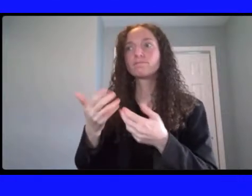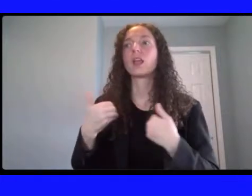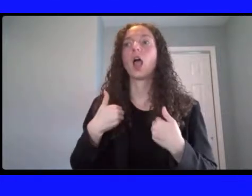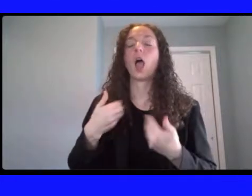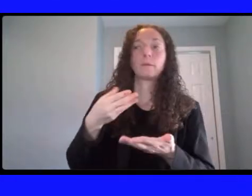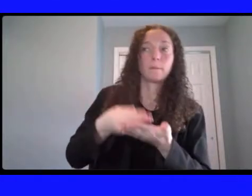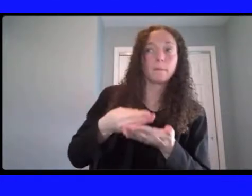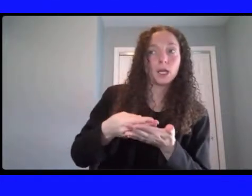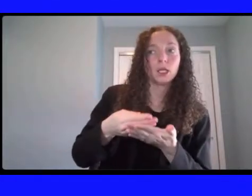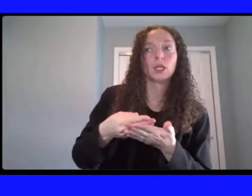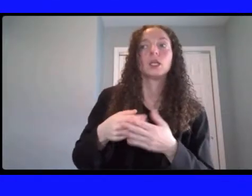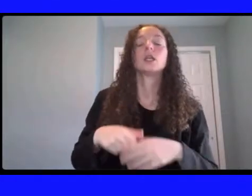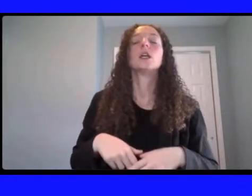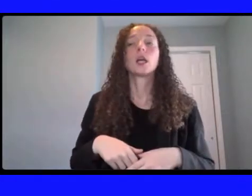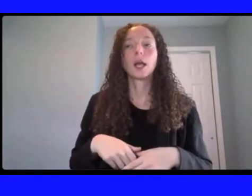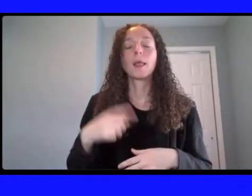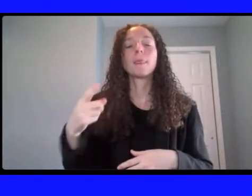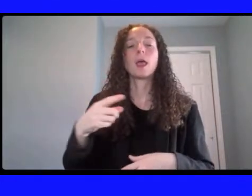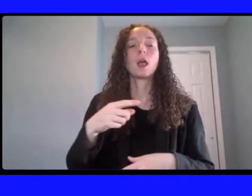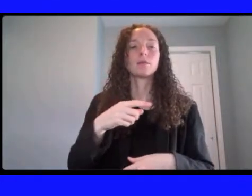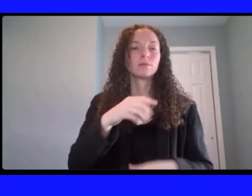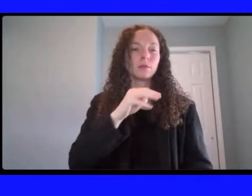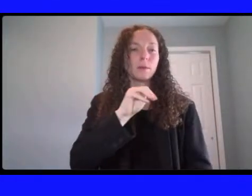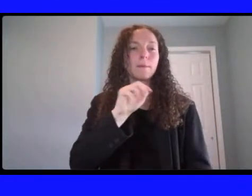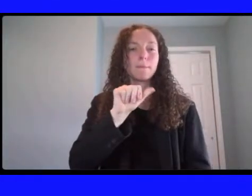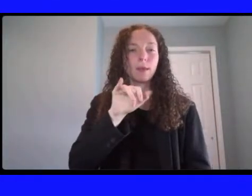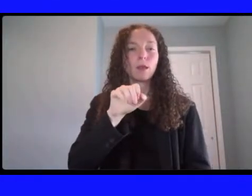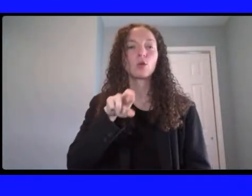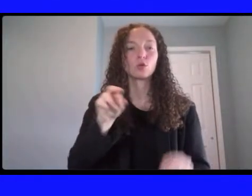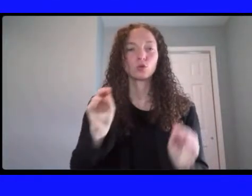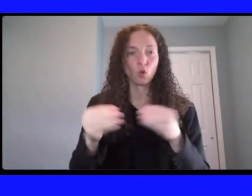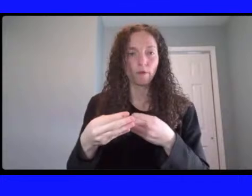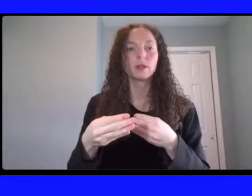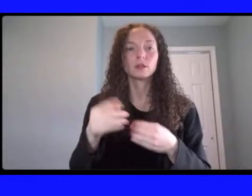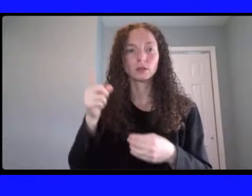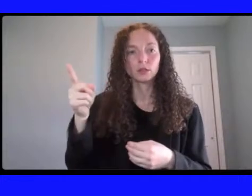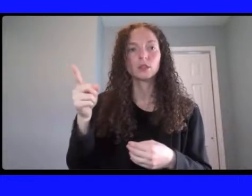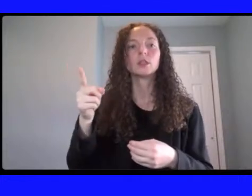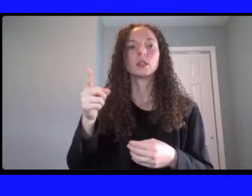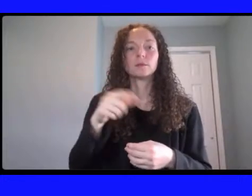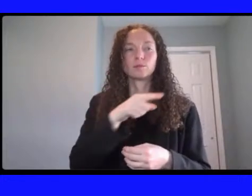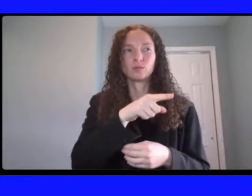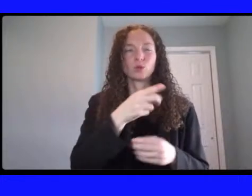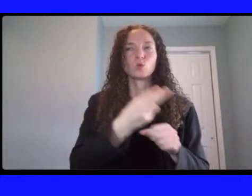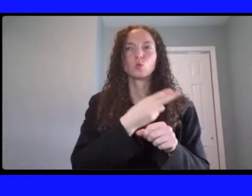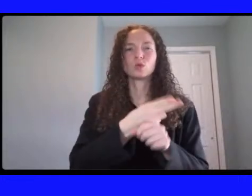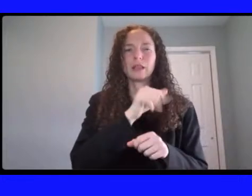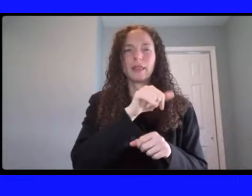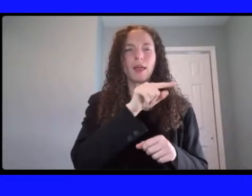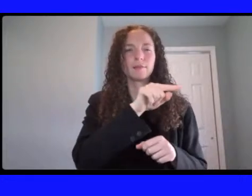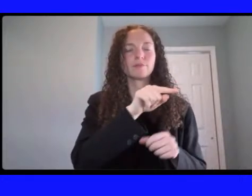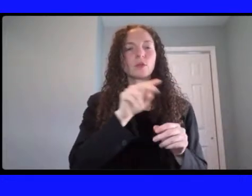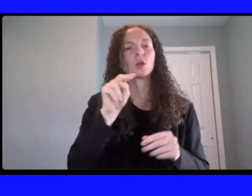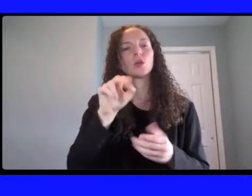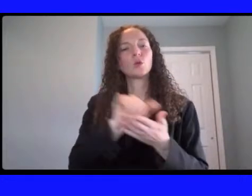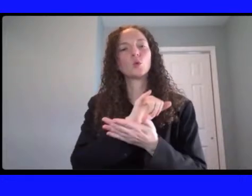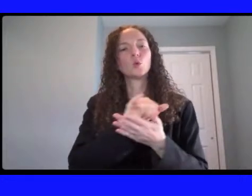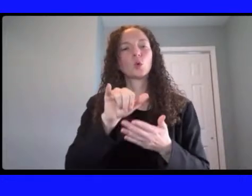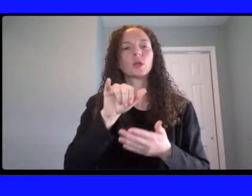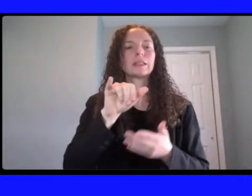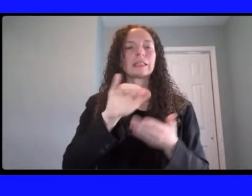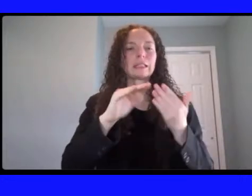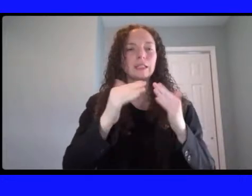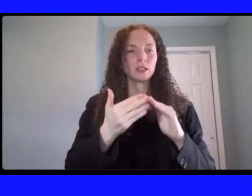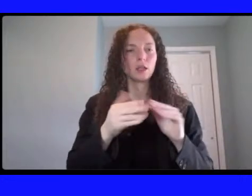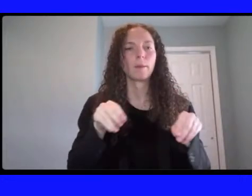EPIC was a challenge. So we launched with all sites staffed and with the data collection in place in October